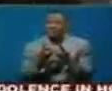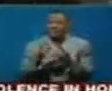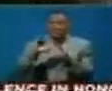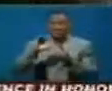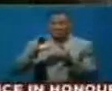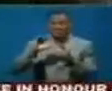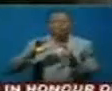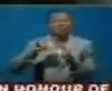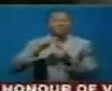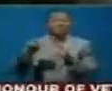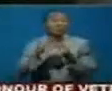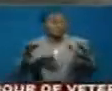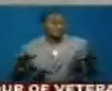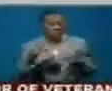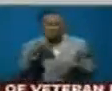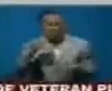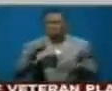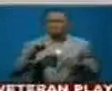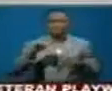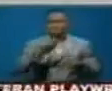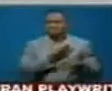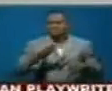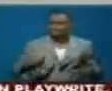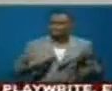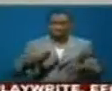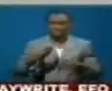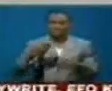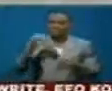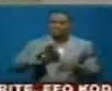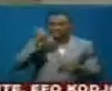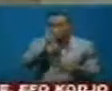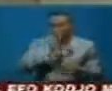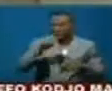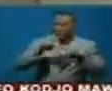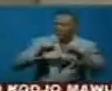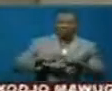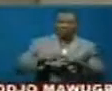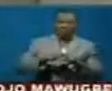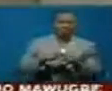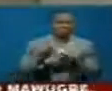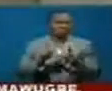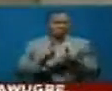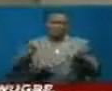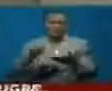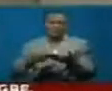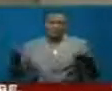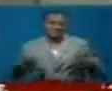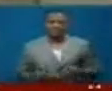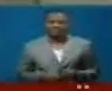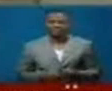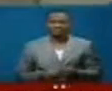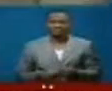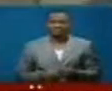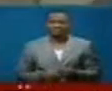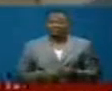said traditional leaders in South Africa are dependent on public resources. In our case, you know, traditional